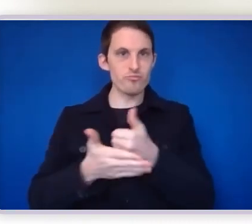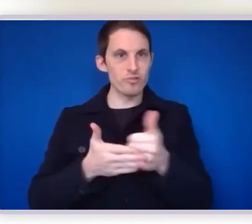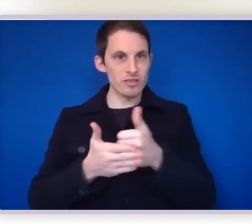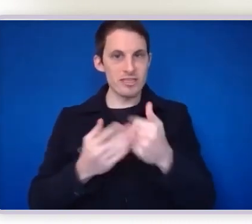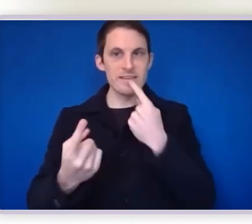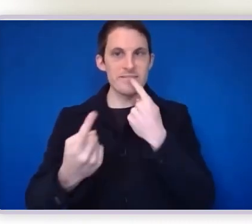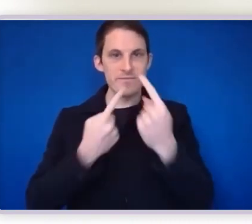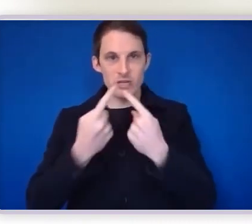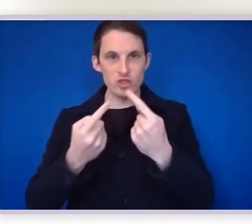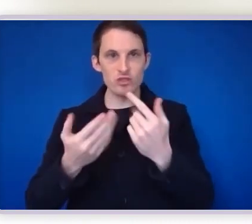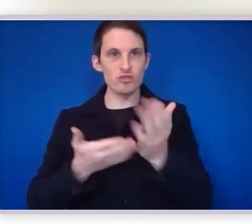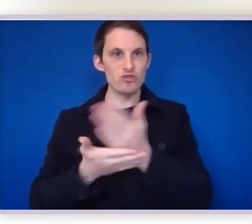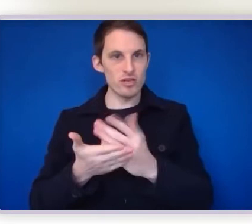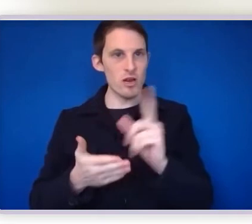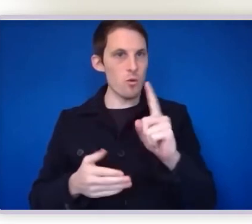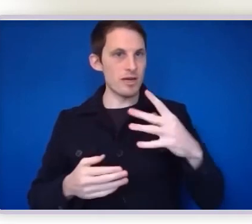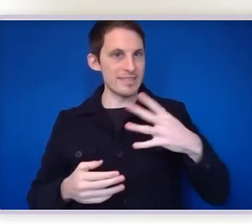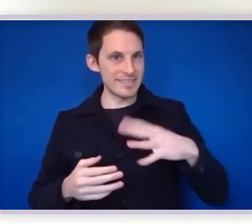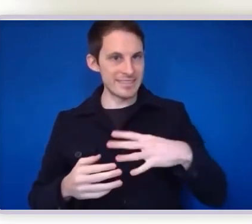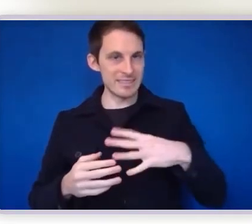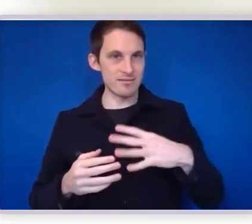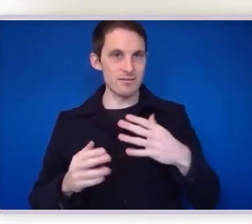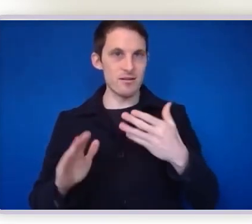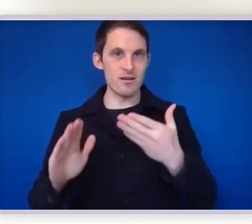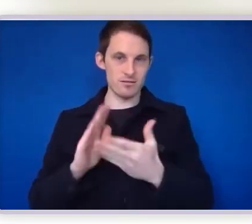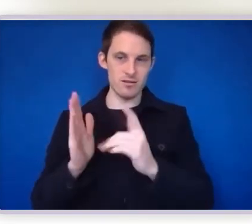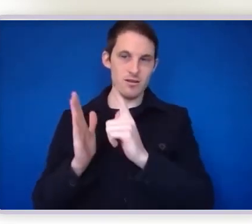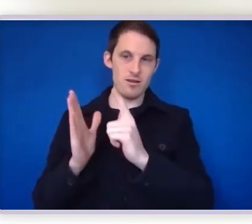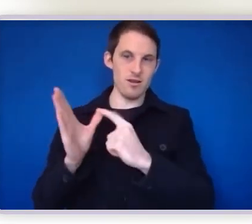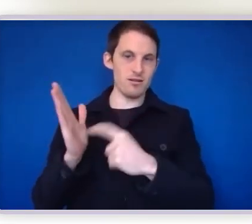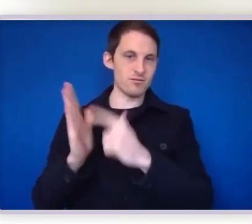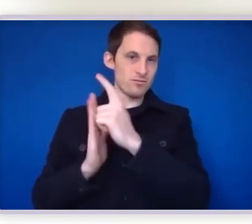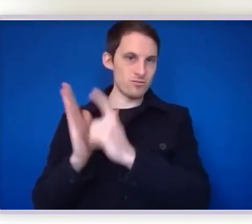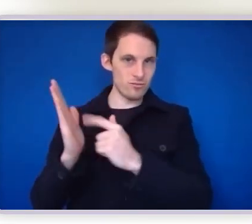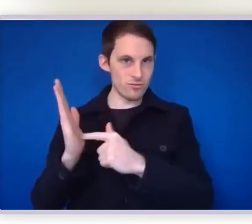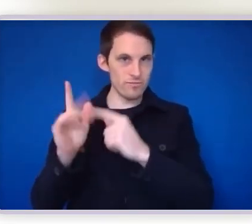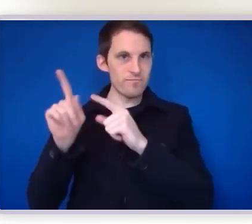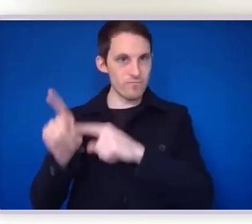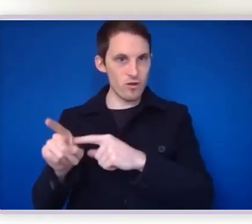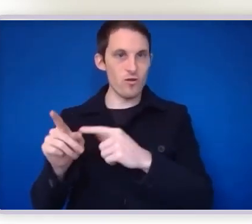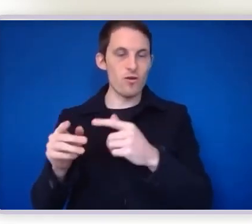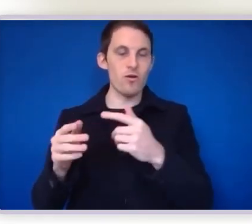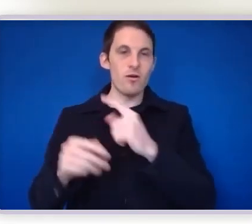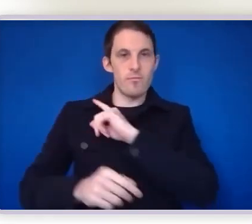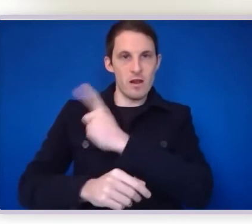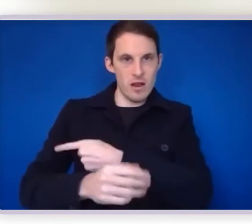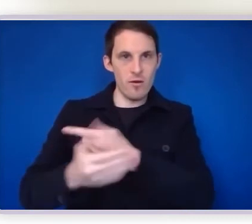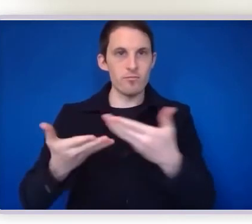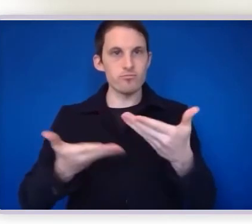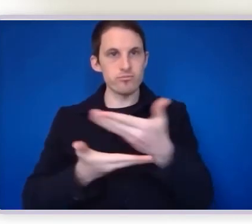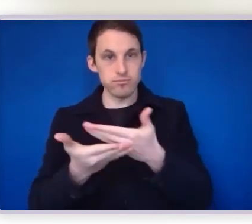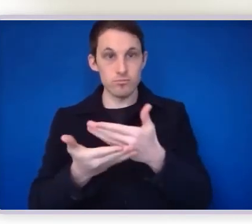information as required and as allowed for under our Act. And really, if you want to make a